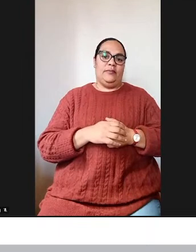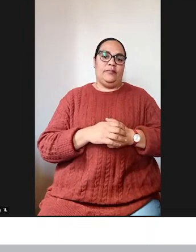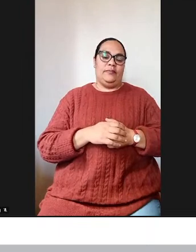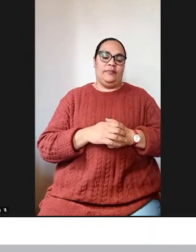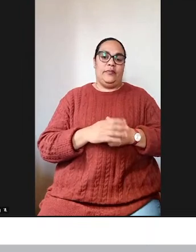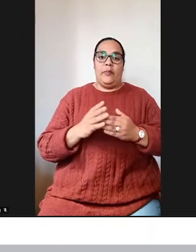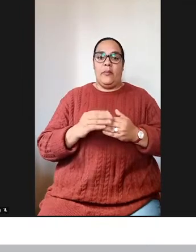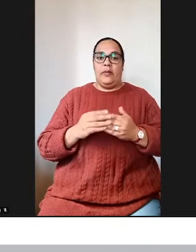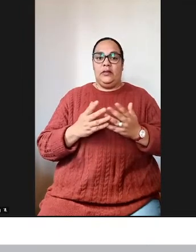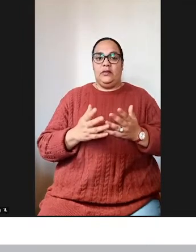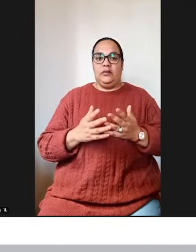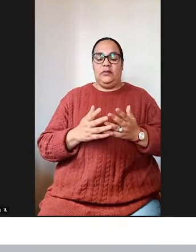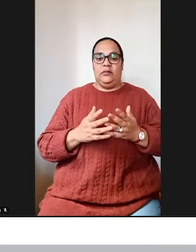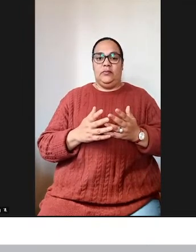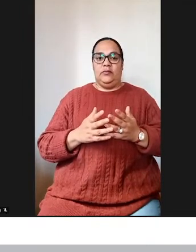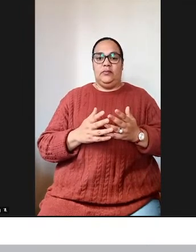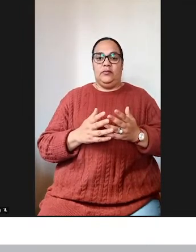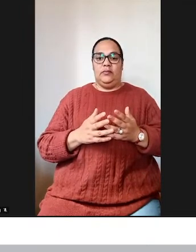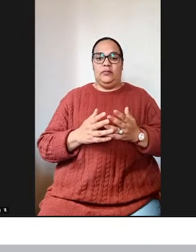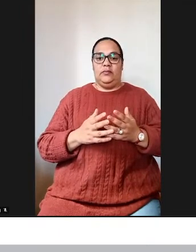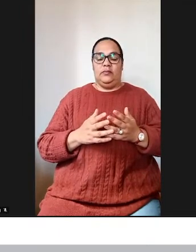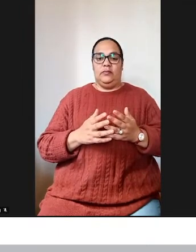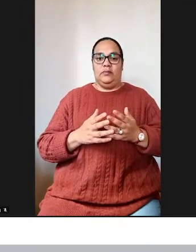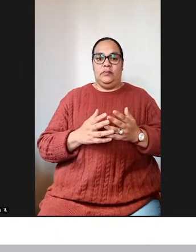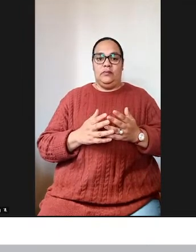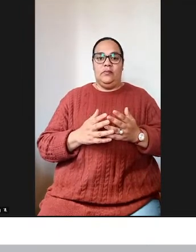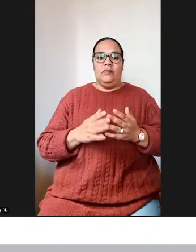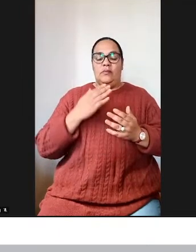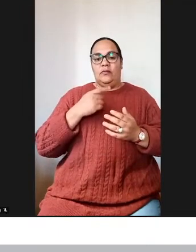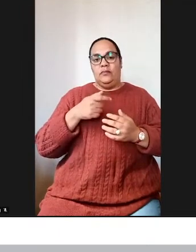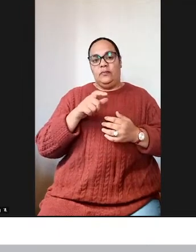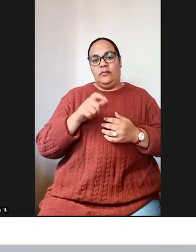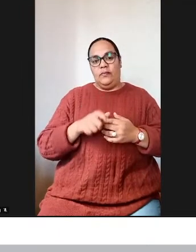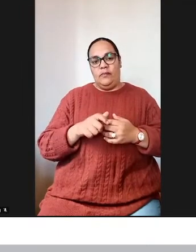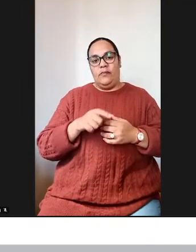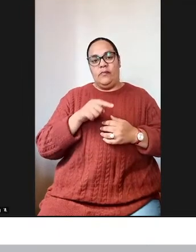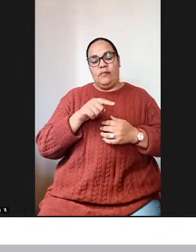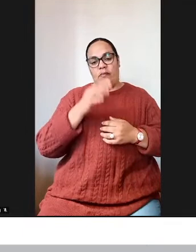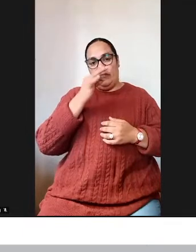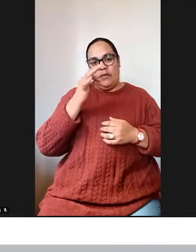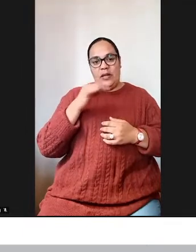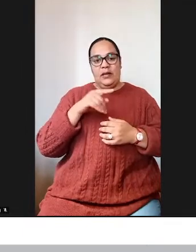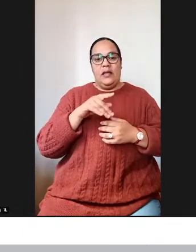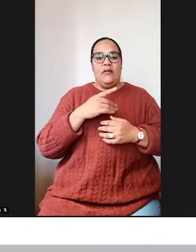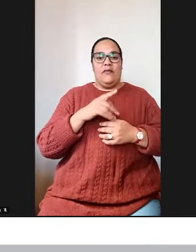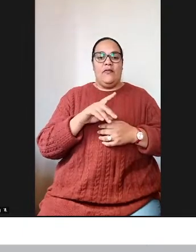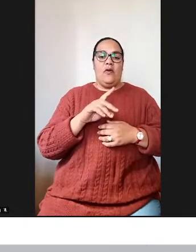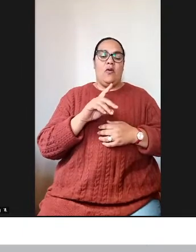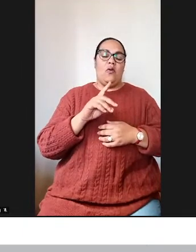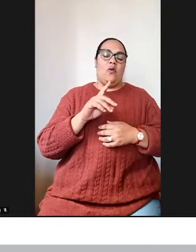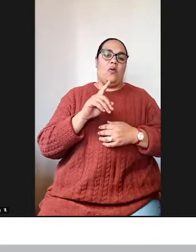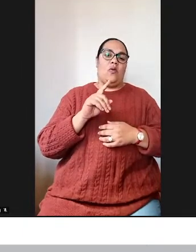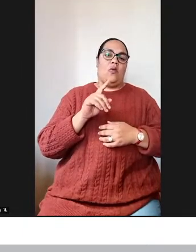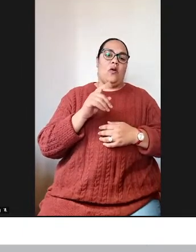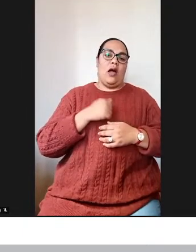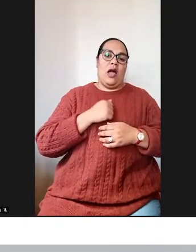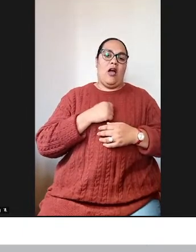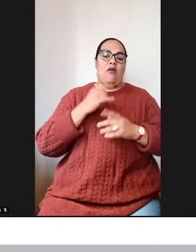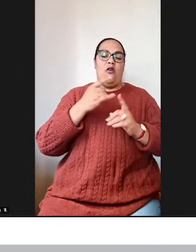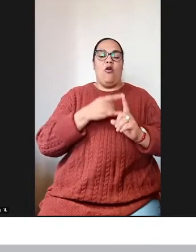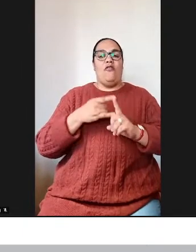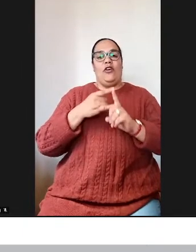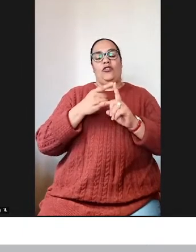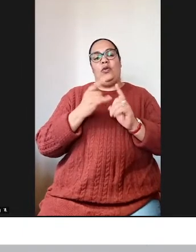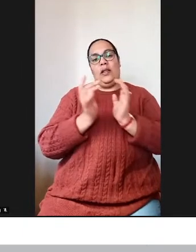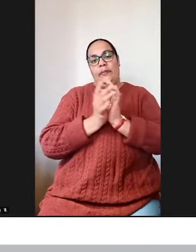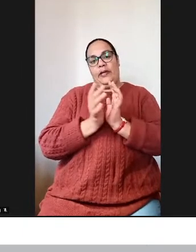Members? Yes, sure. Thank you, Chairperson. Chair, this minutes was basically for the 21st of June was our virtual meeting.